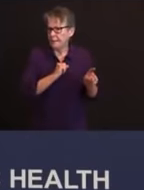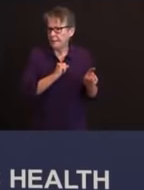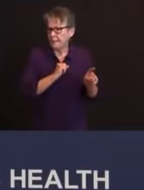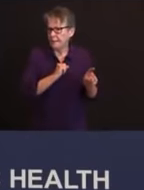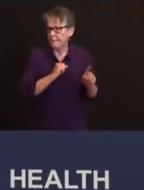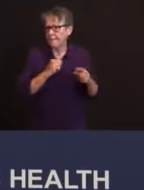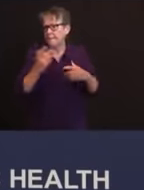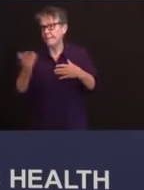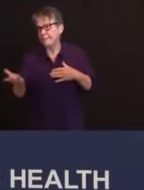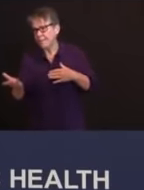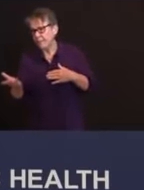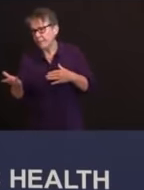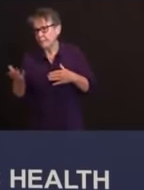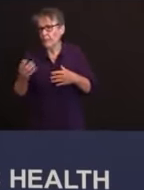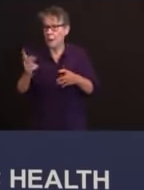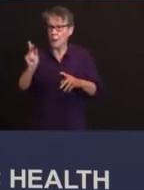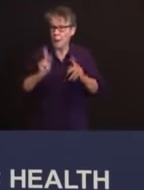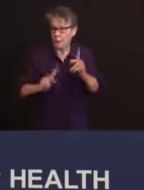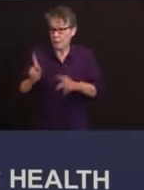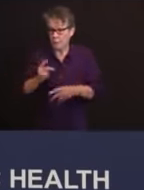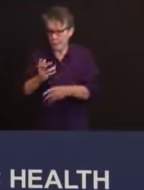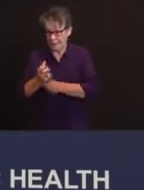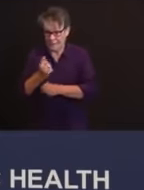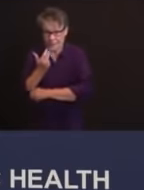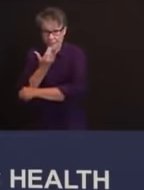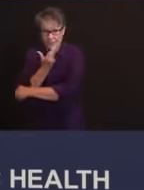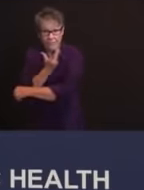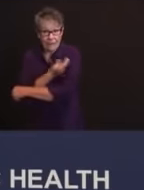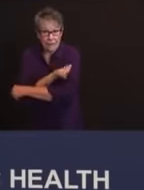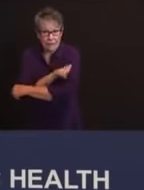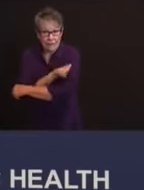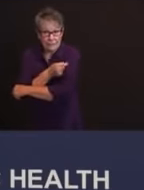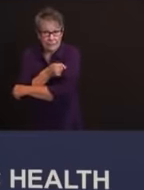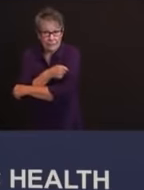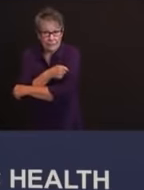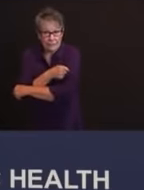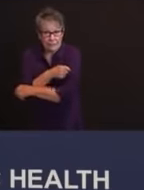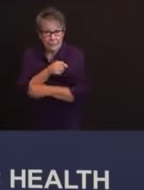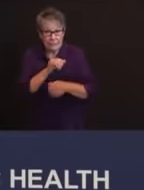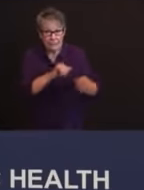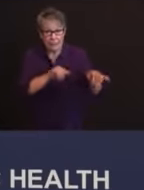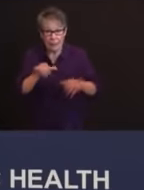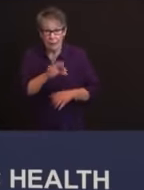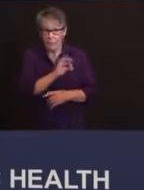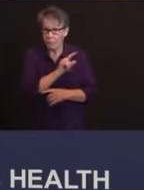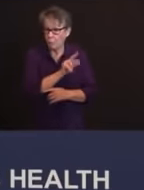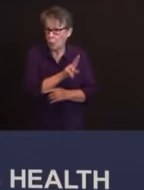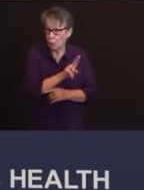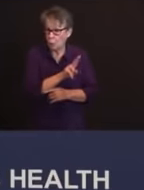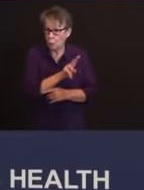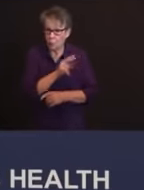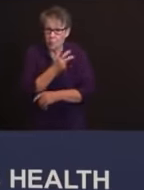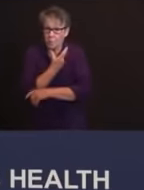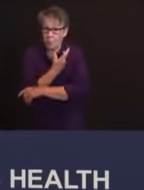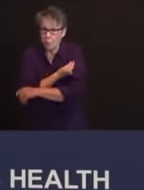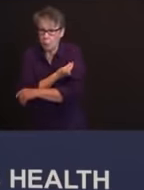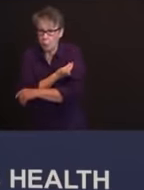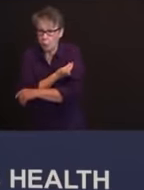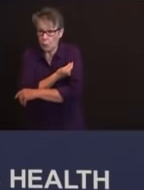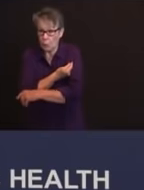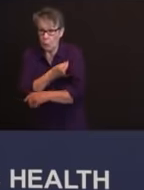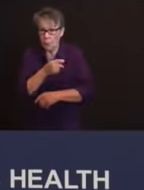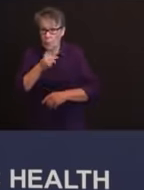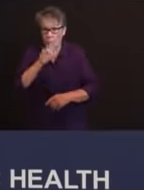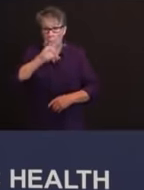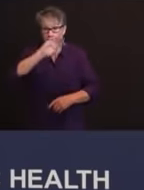gets the COVID vaccine, even if they get COVID, similar to influenza, it can lessen the severity of the symptoms? Would we think the same sort of